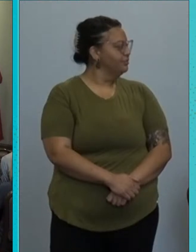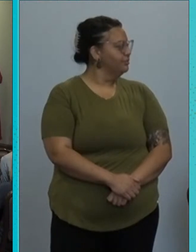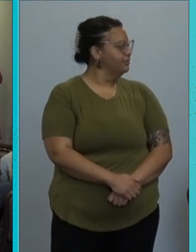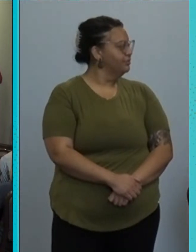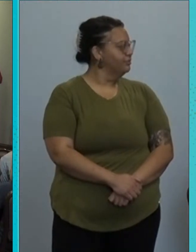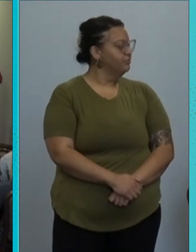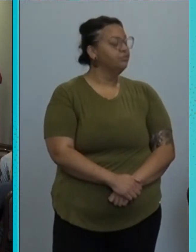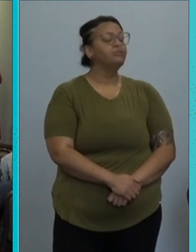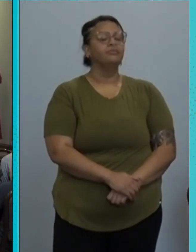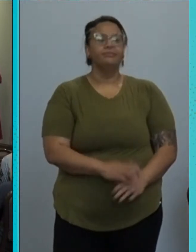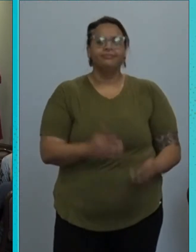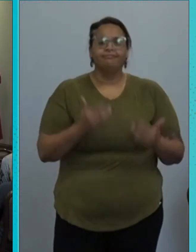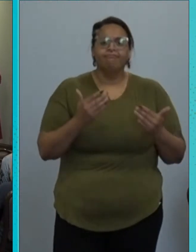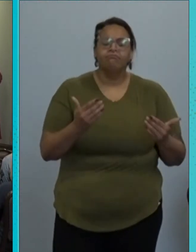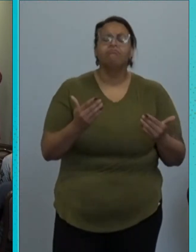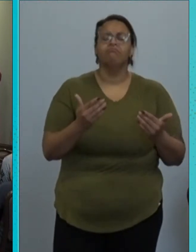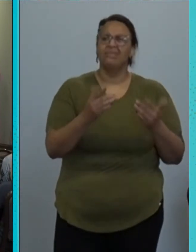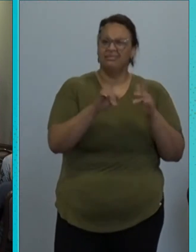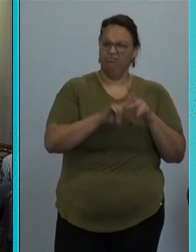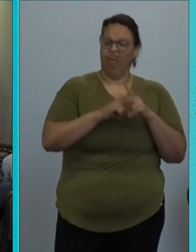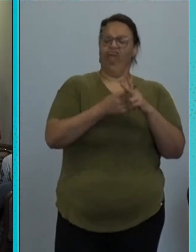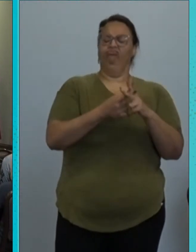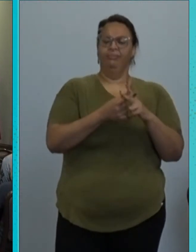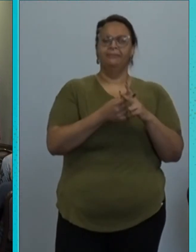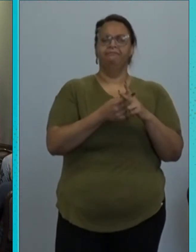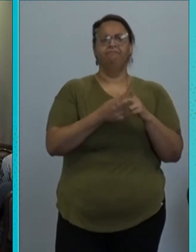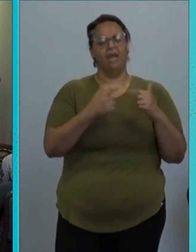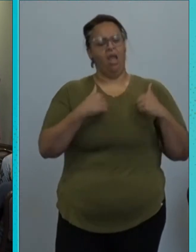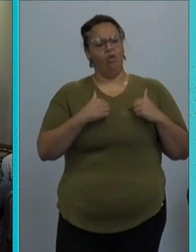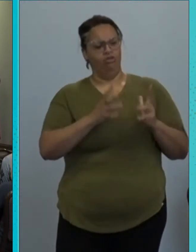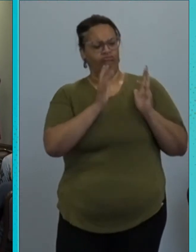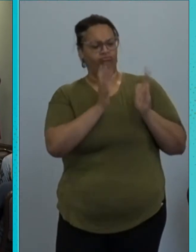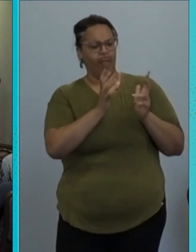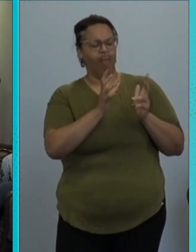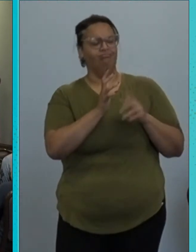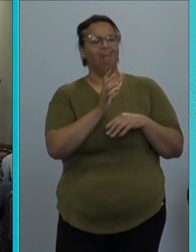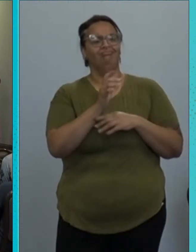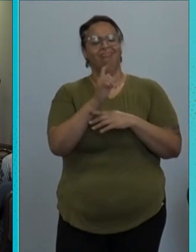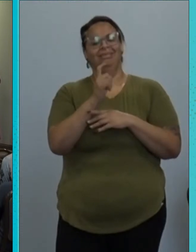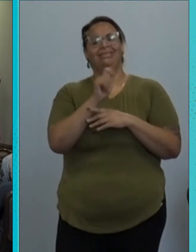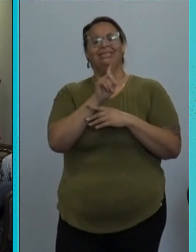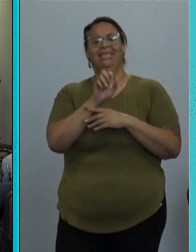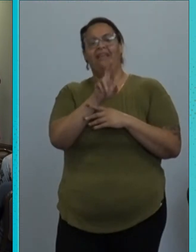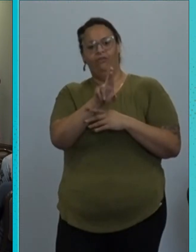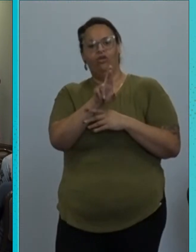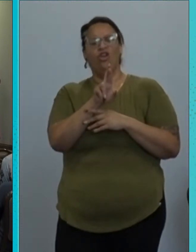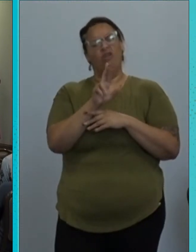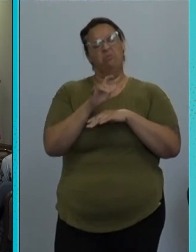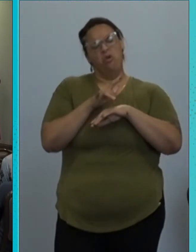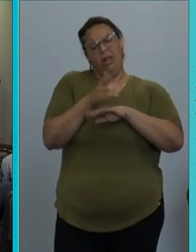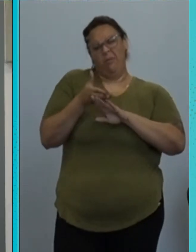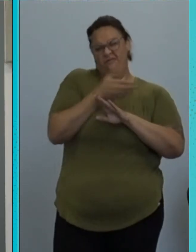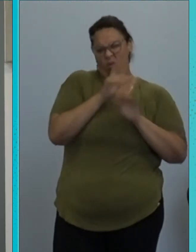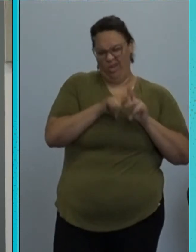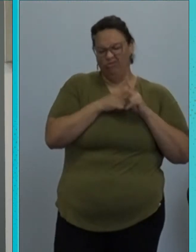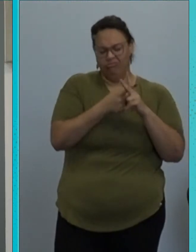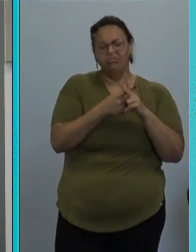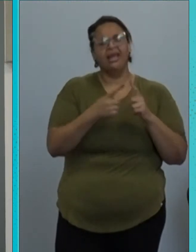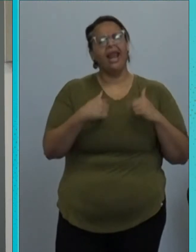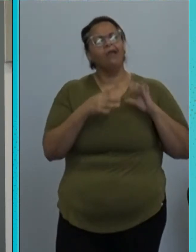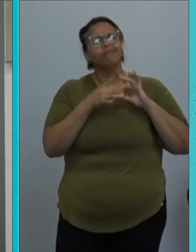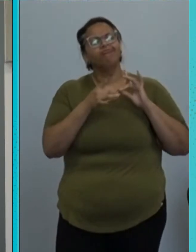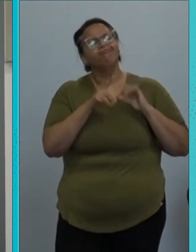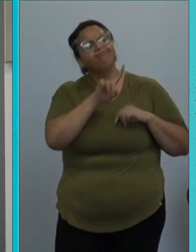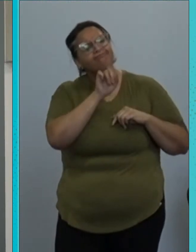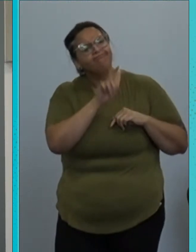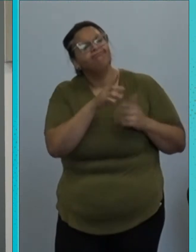Awesome. So to get started, I was talking to Xavier a little bit earlier before we got started, and I said,